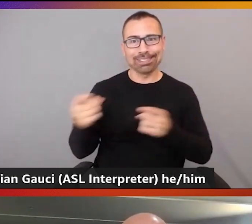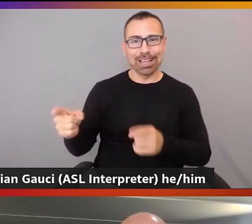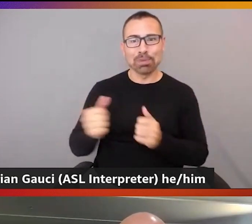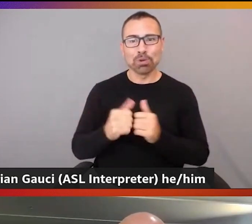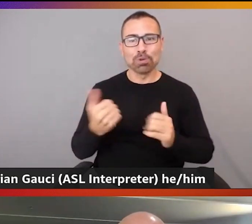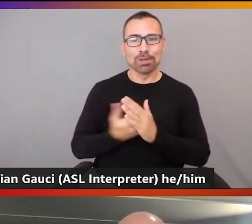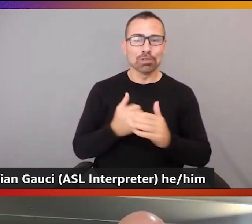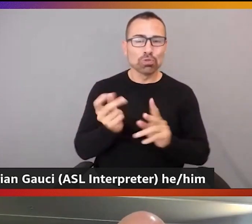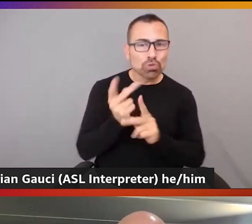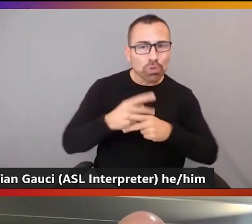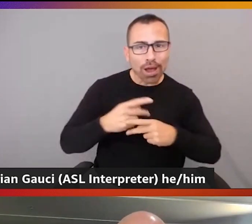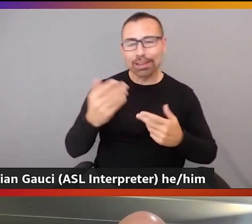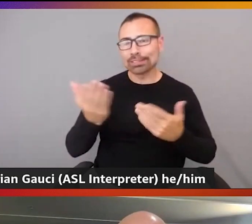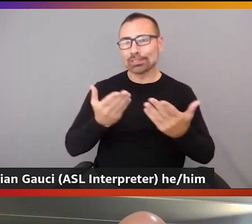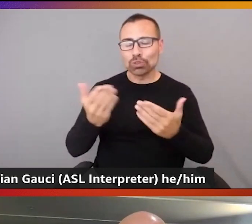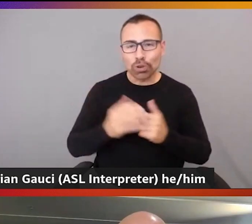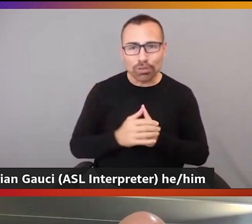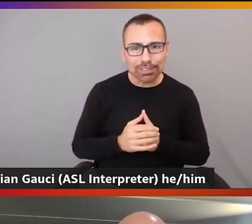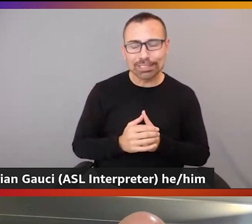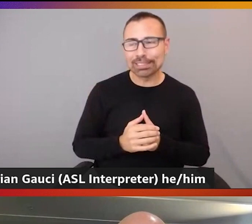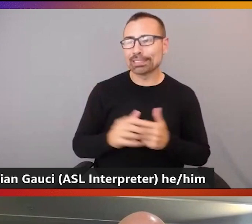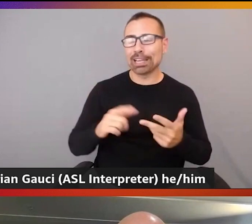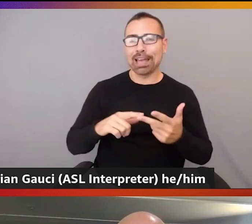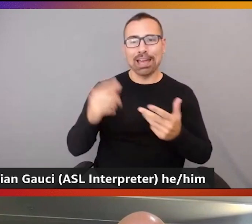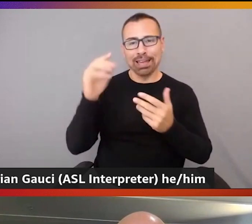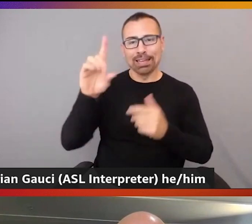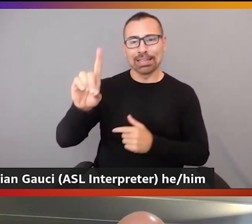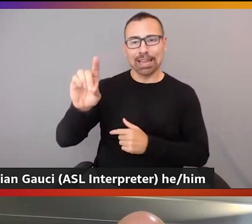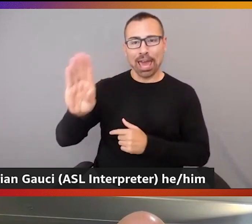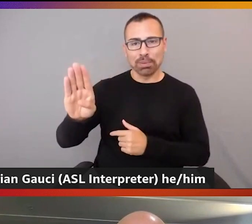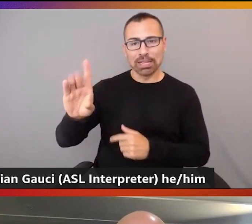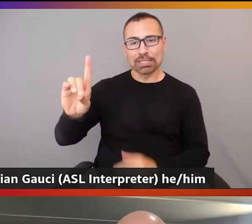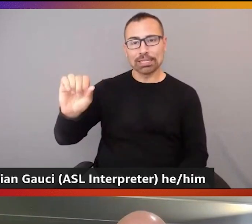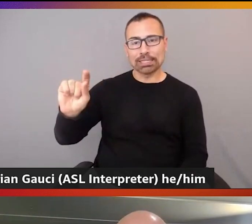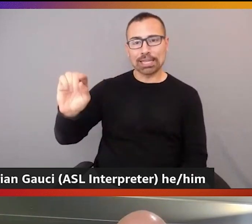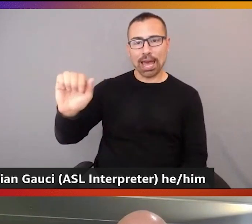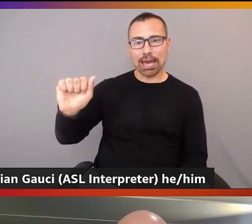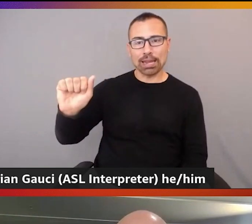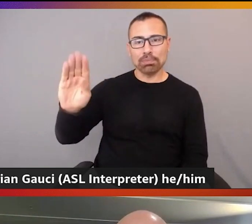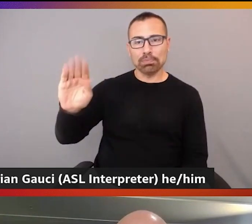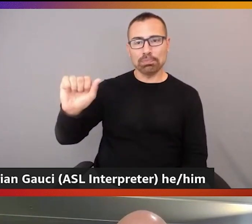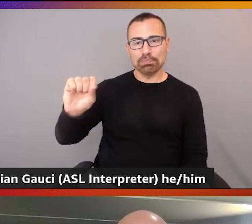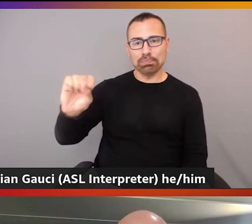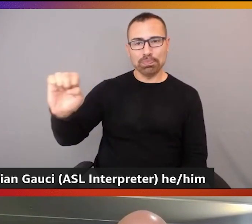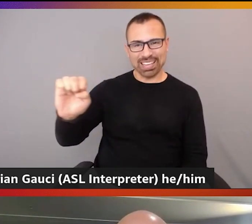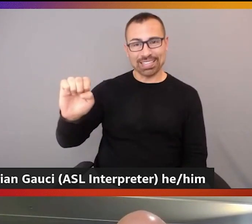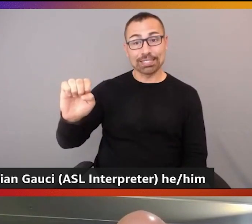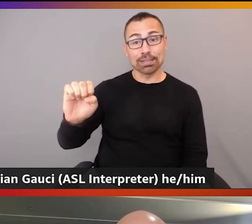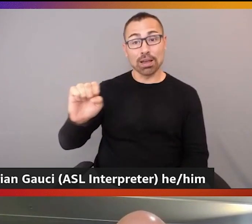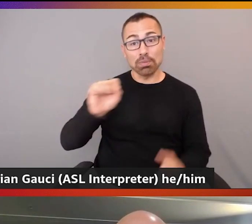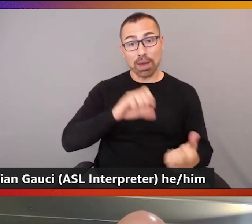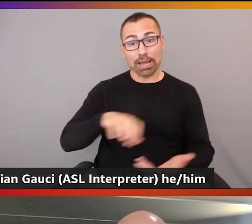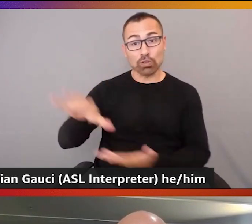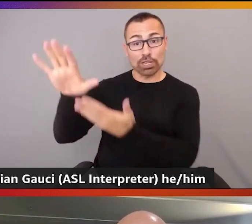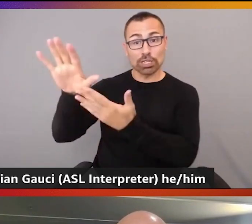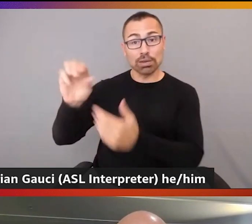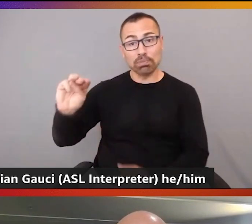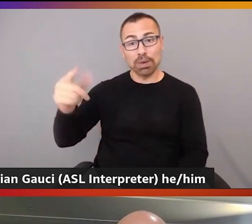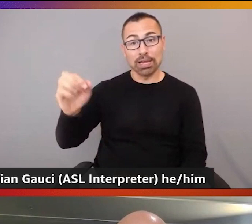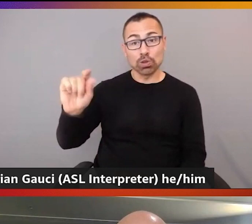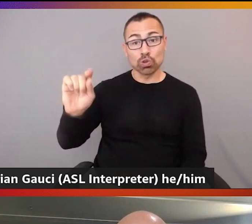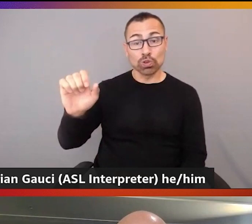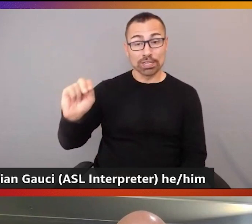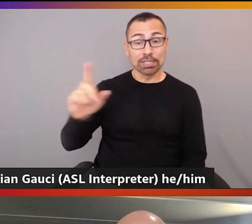and services, and database migrations is a key thing for AWS, and I'm really pleased